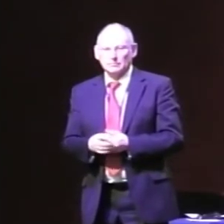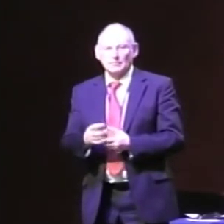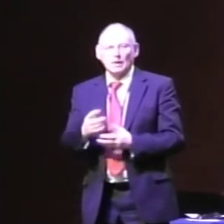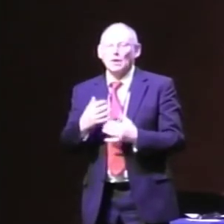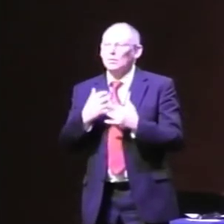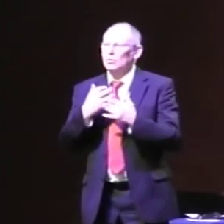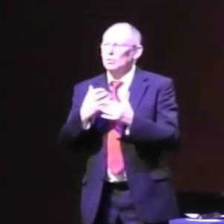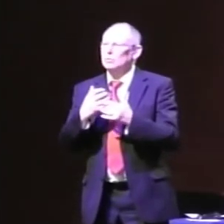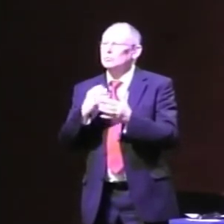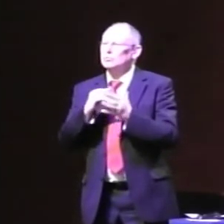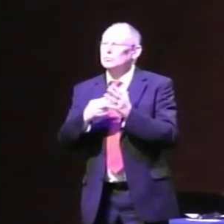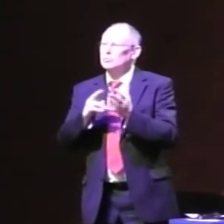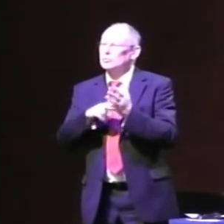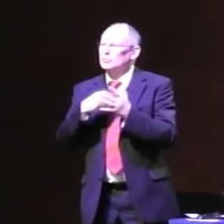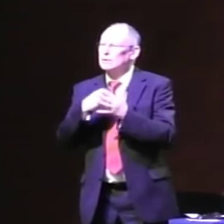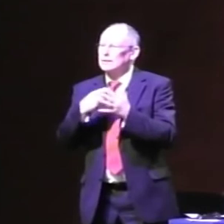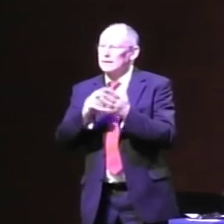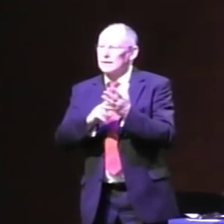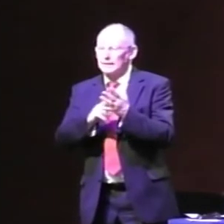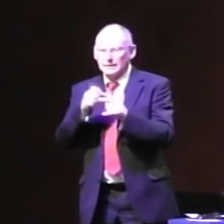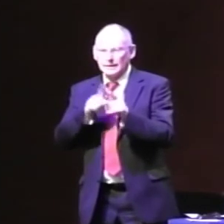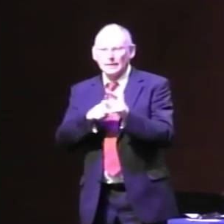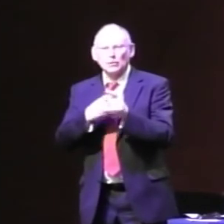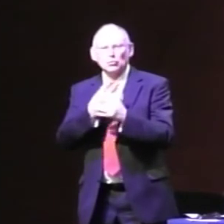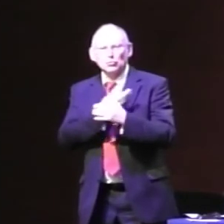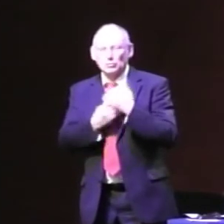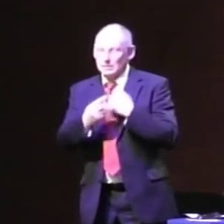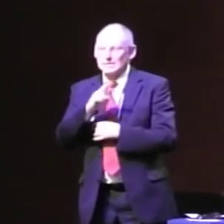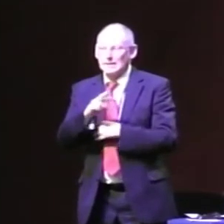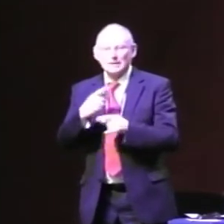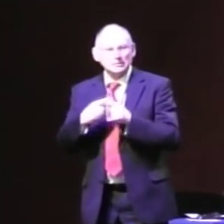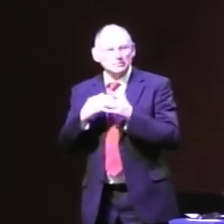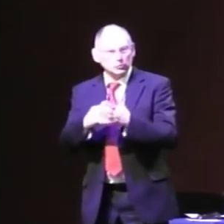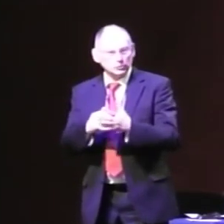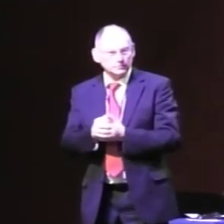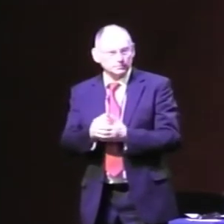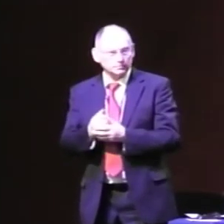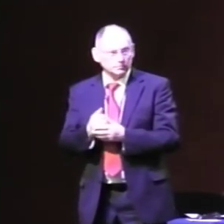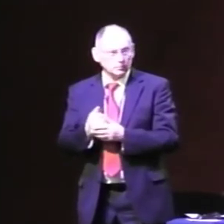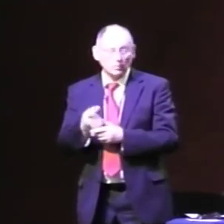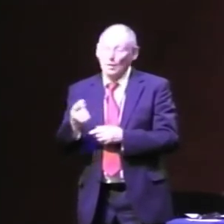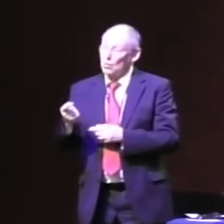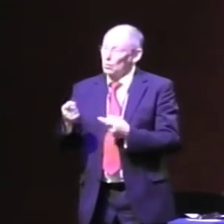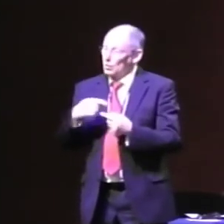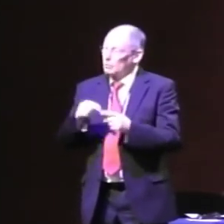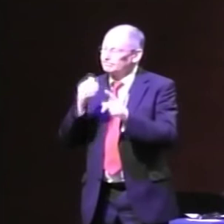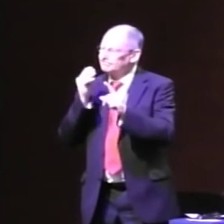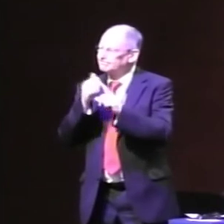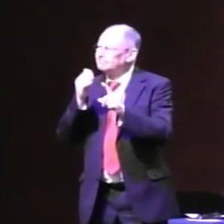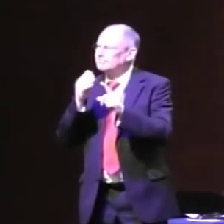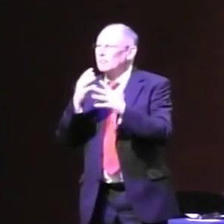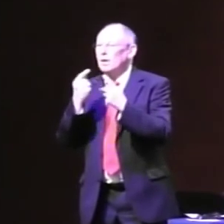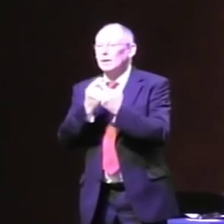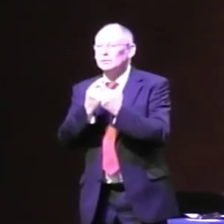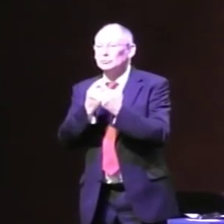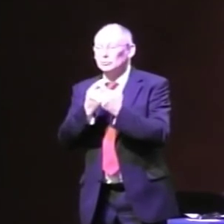Congress, Susan Kennedy Unison, seconding this emergency motion. Congress, we all recognise that the issues